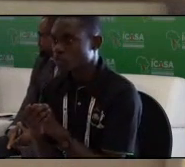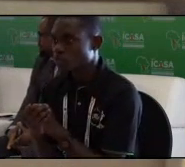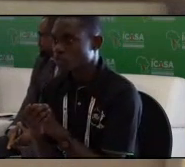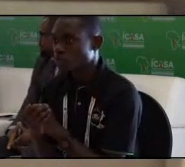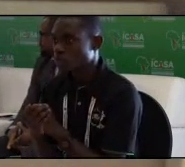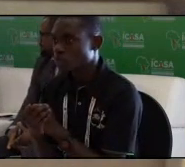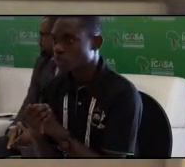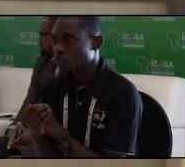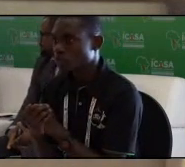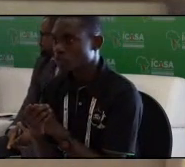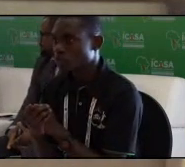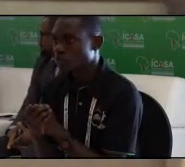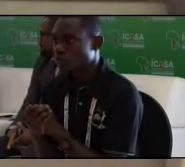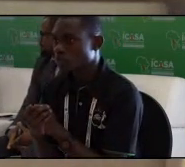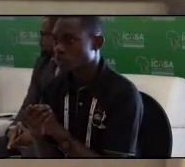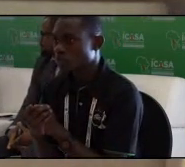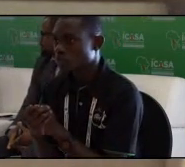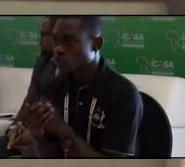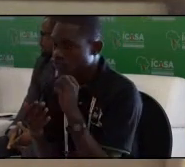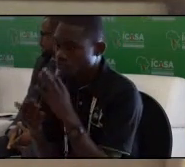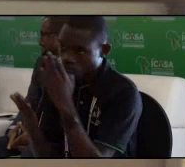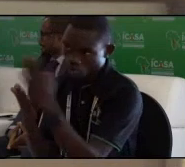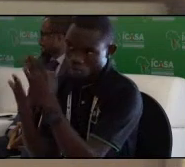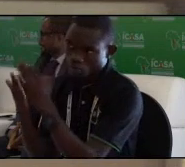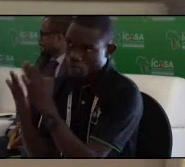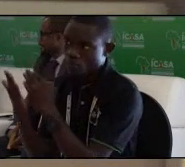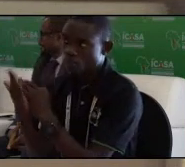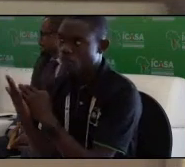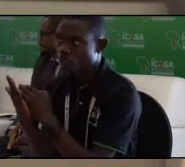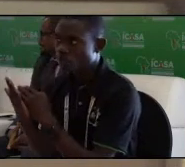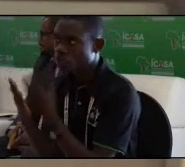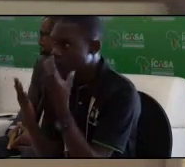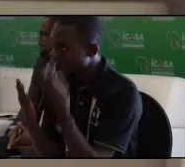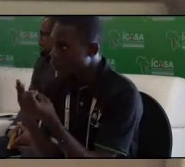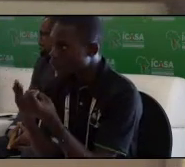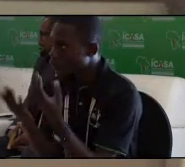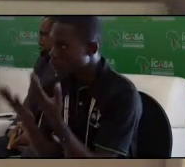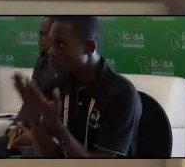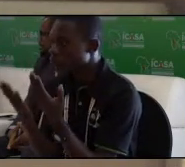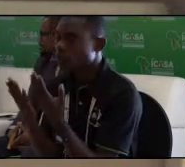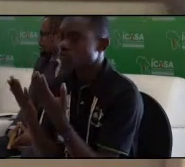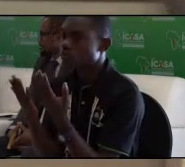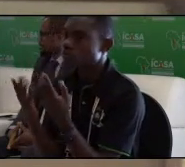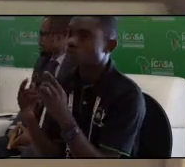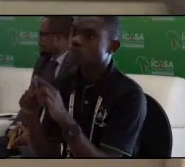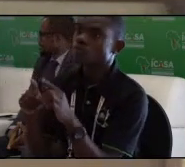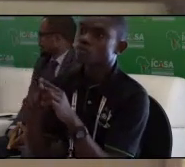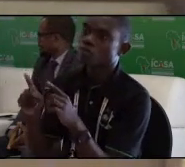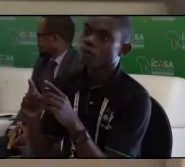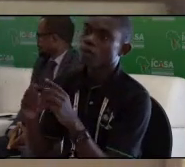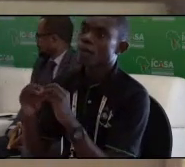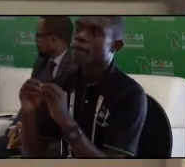registered. So we used our entry protocol to have the products validated,